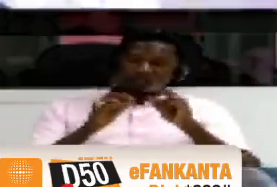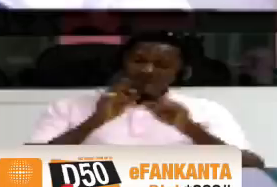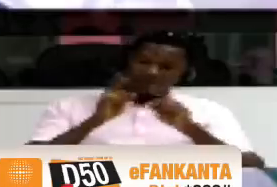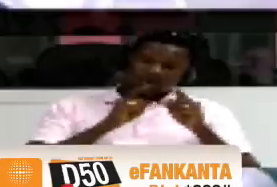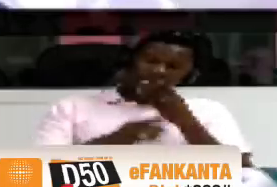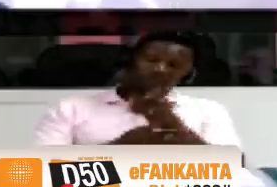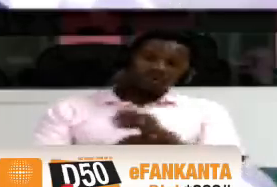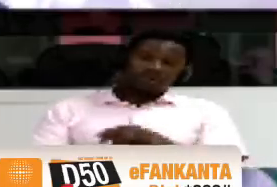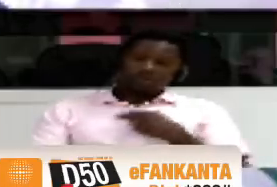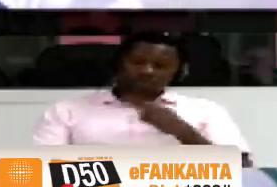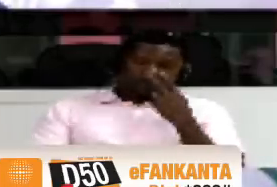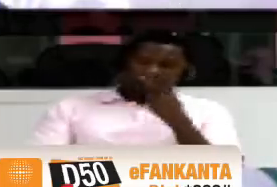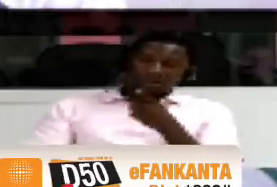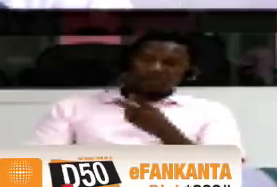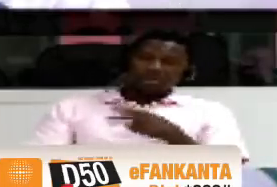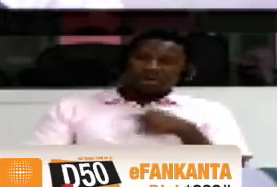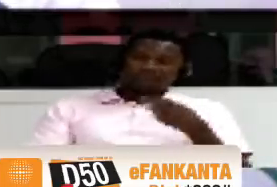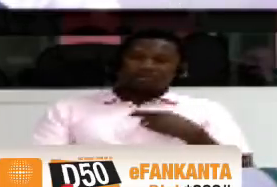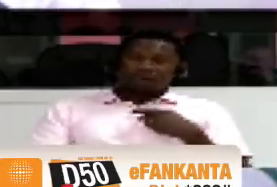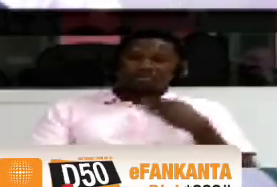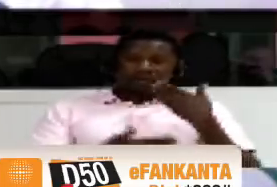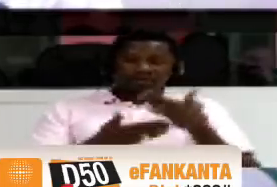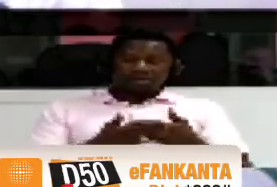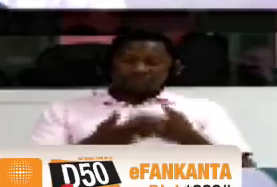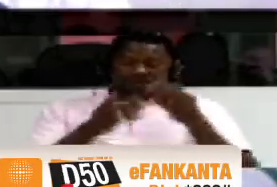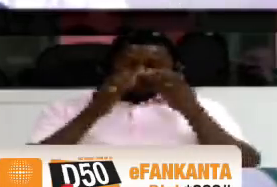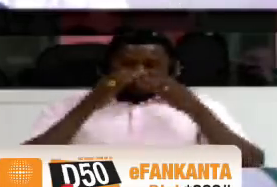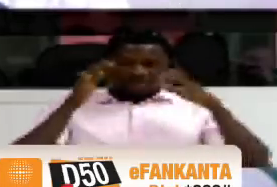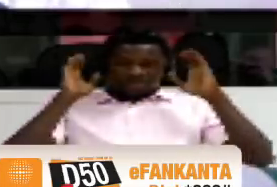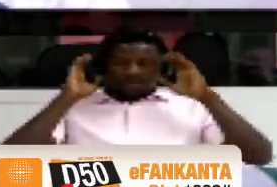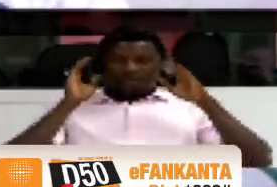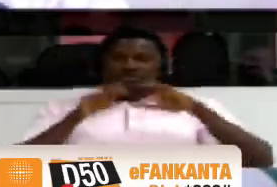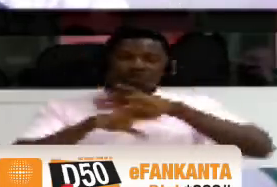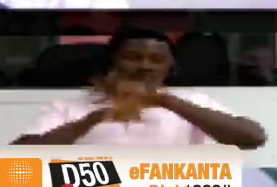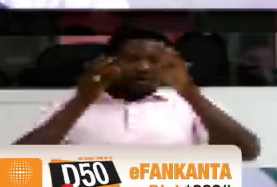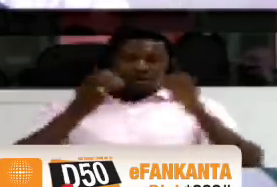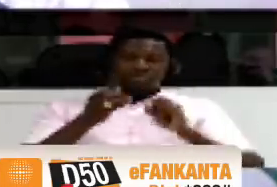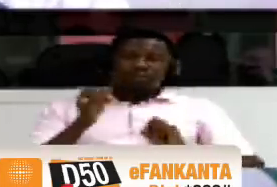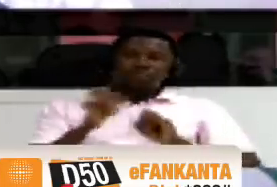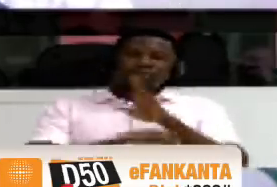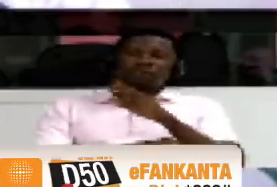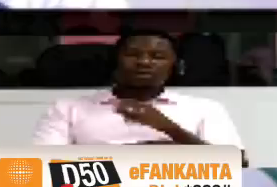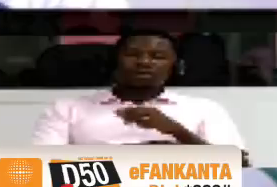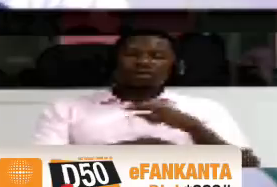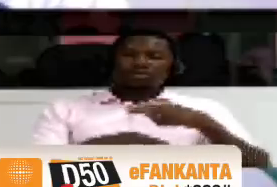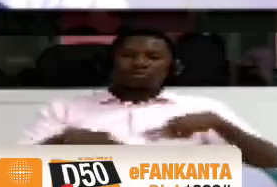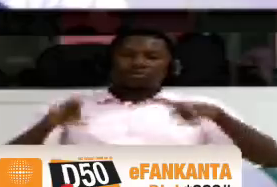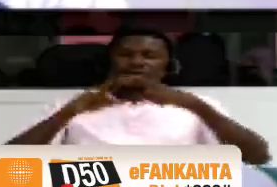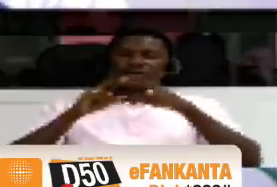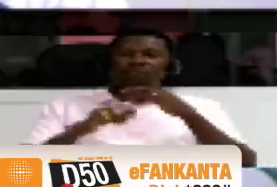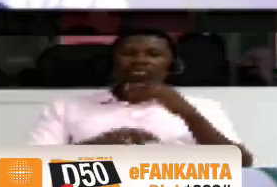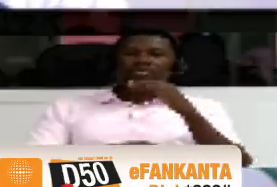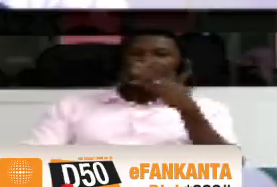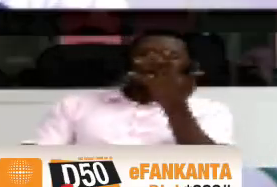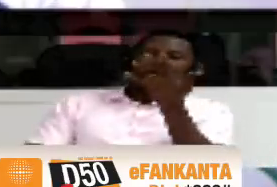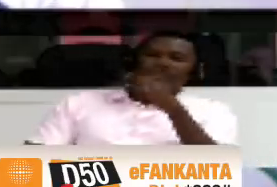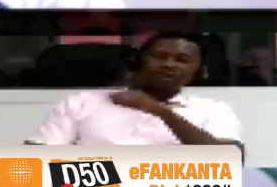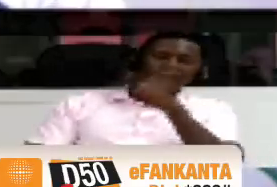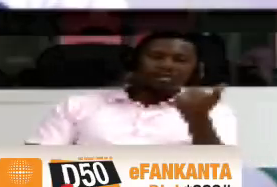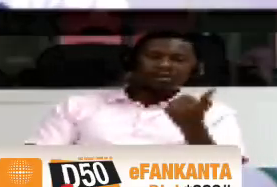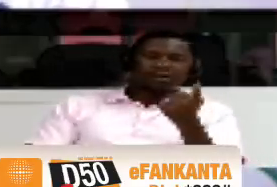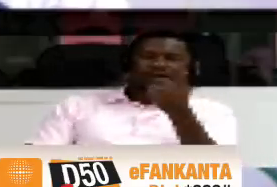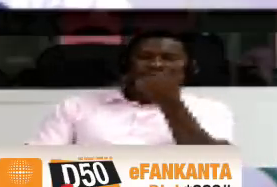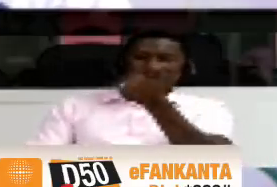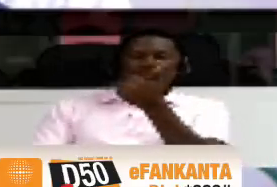see that. And after, when we graduated from college, we were all posted to Region 5 and 6. All